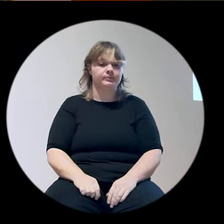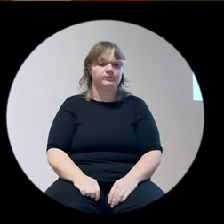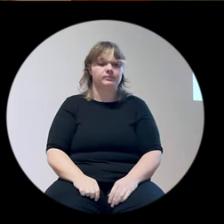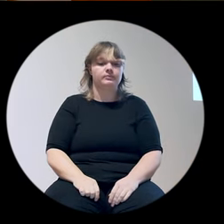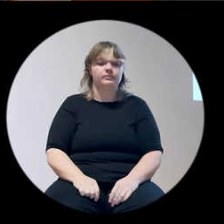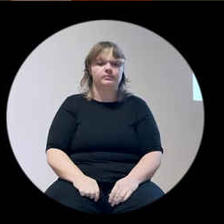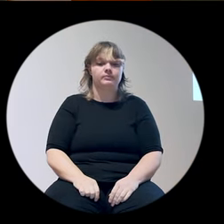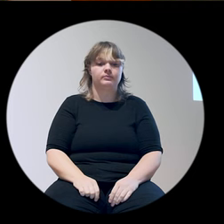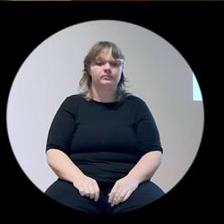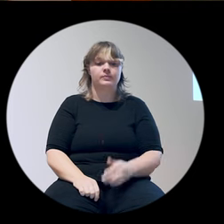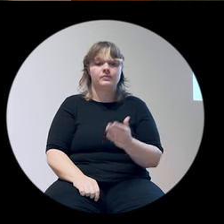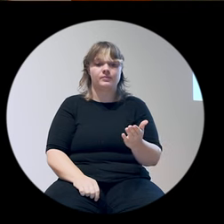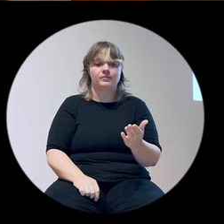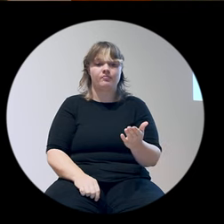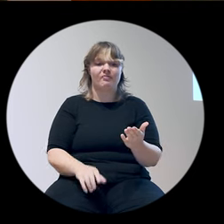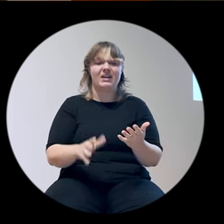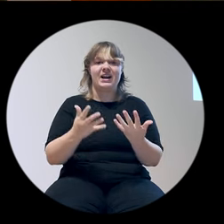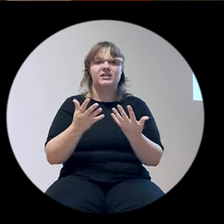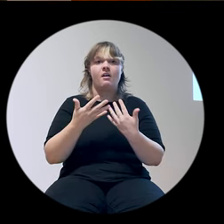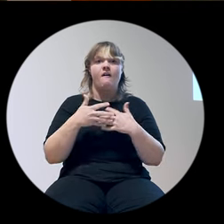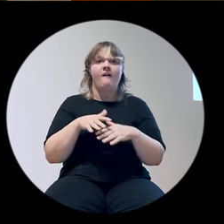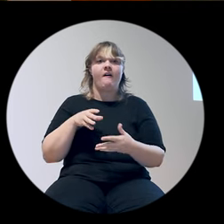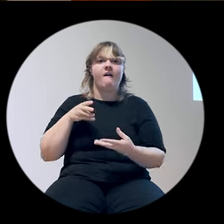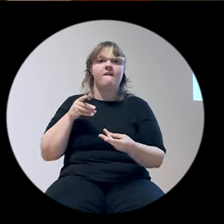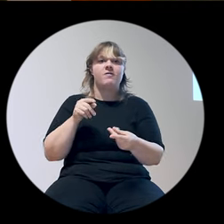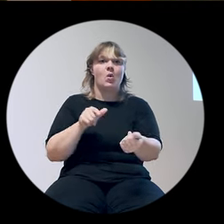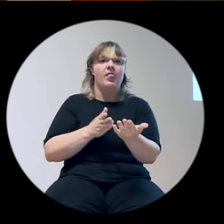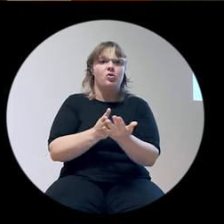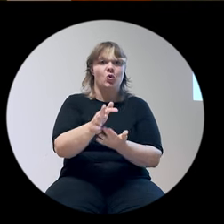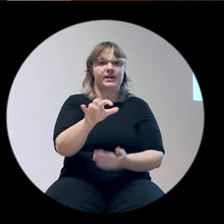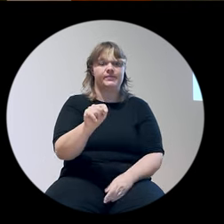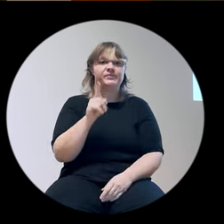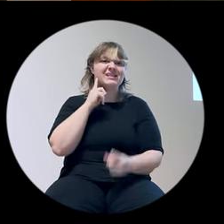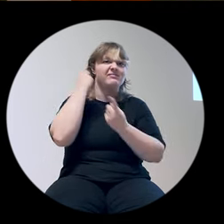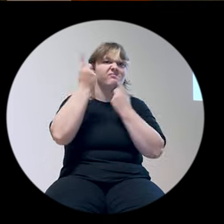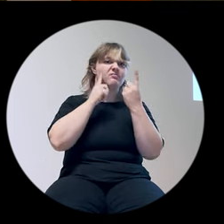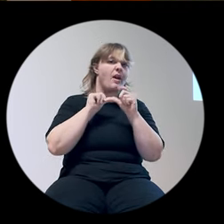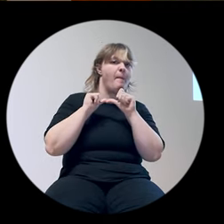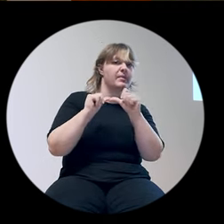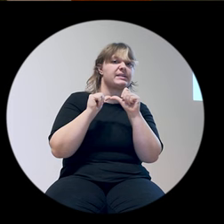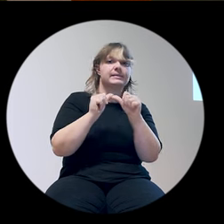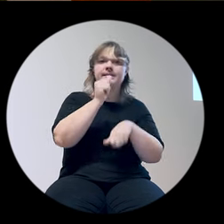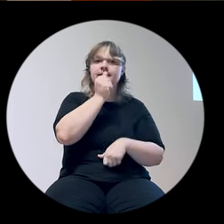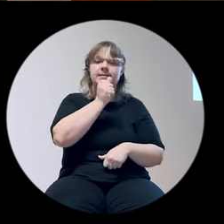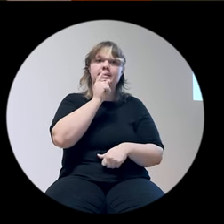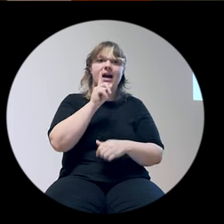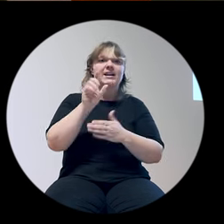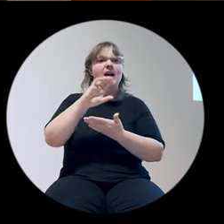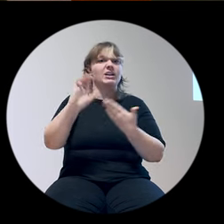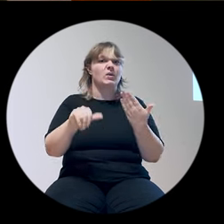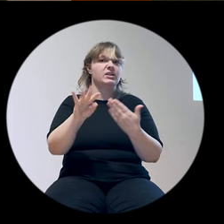Anakyanadine, it's flowing through it, is a consideration of persistence and consequences of